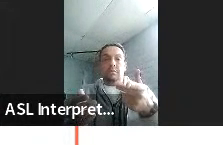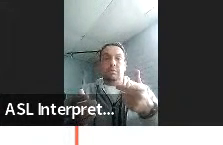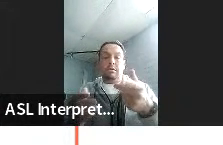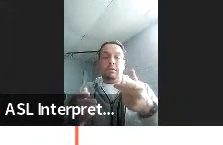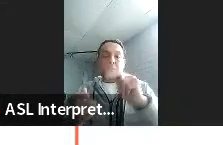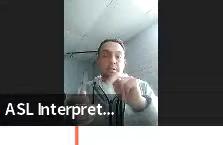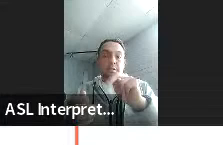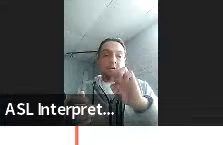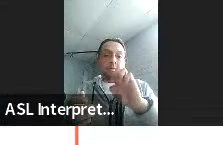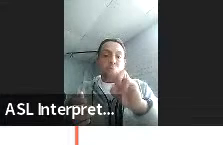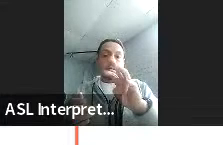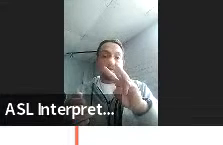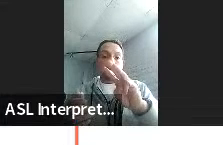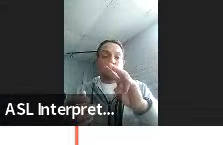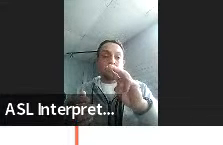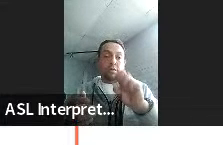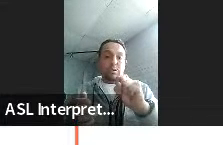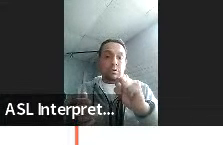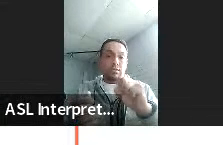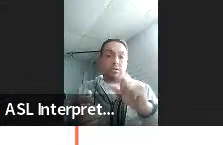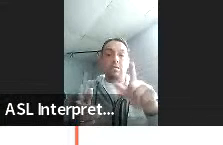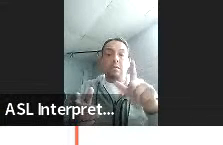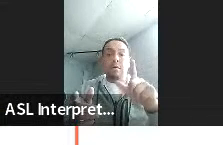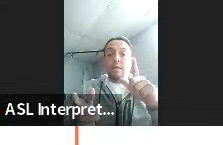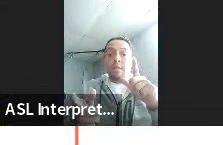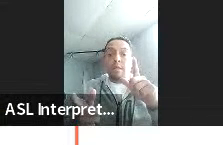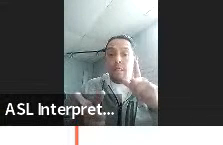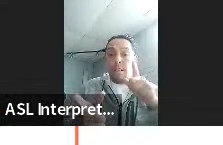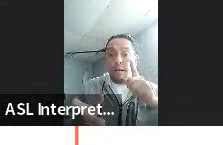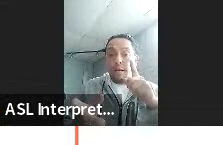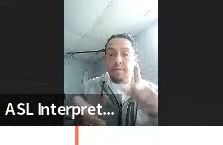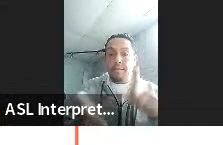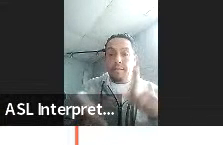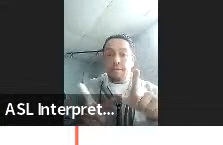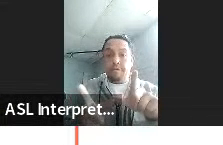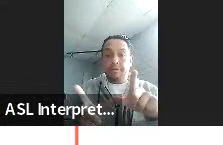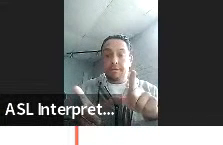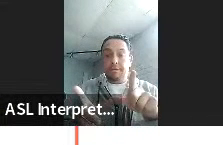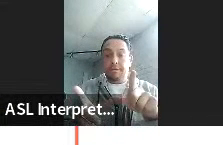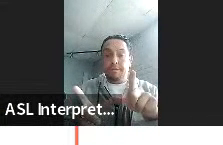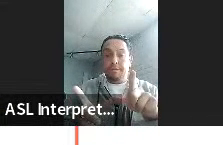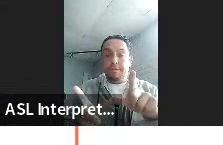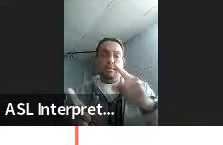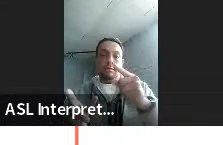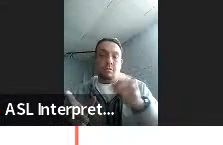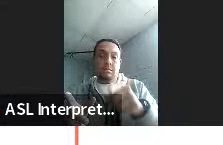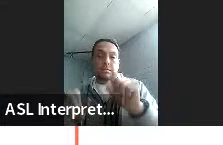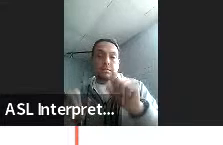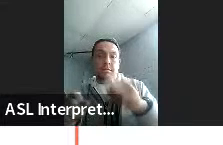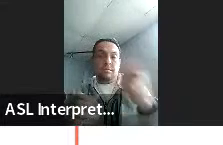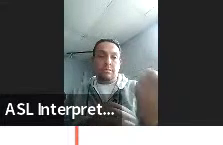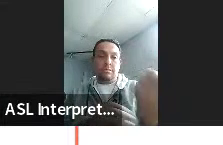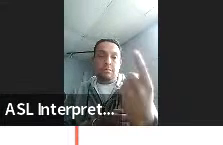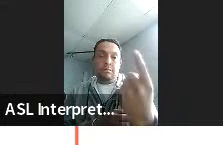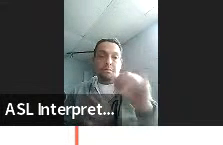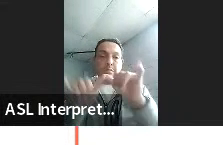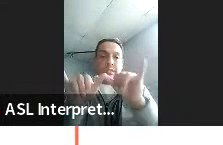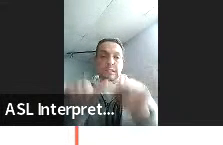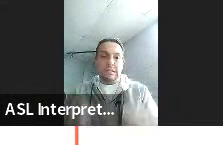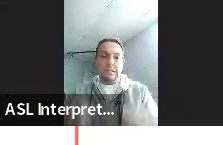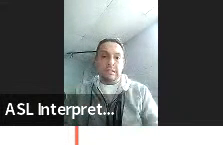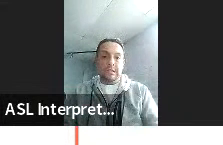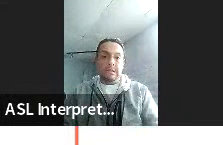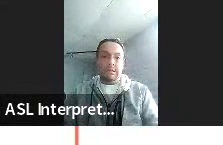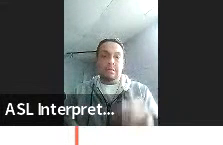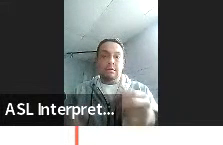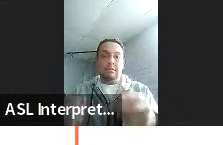out for some of our initiatives. And so those are all ways that you can stay in touch. And then Lara, I'm not sure if there's any other